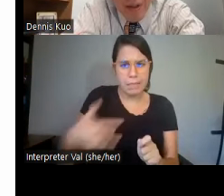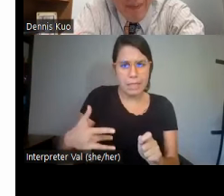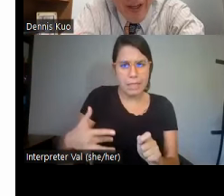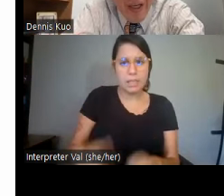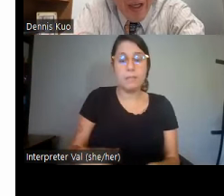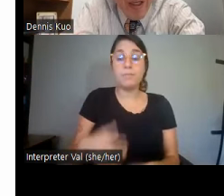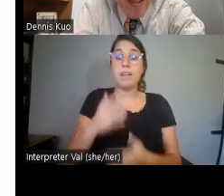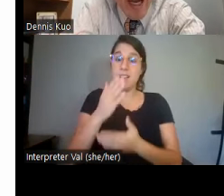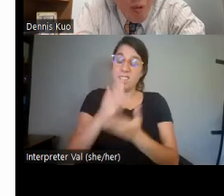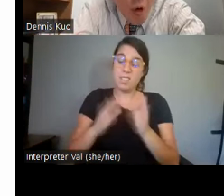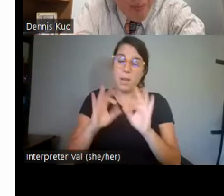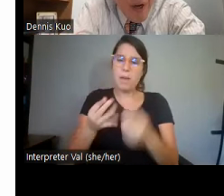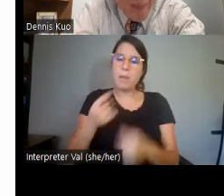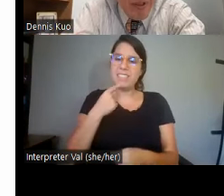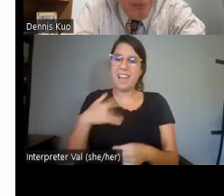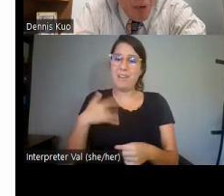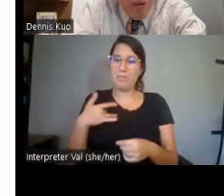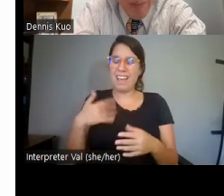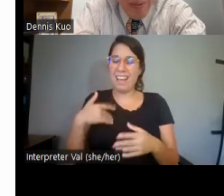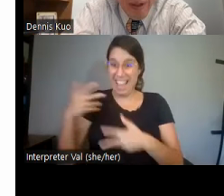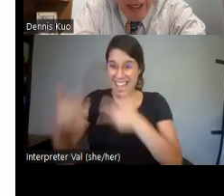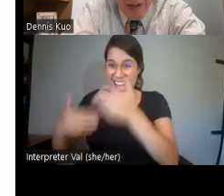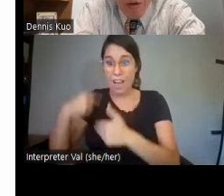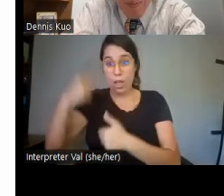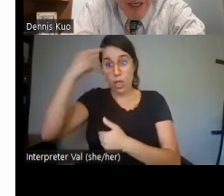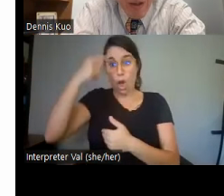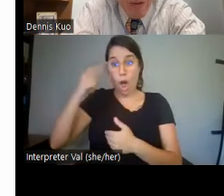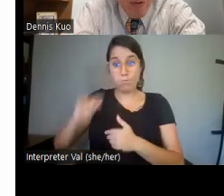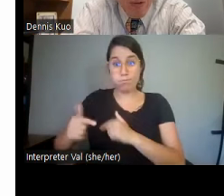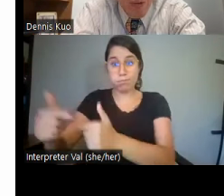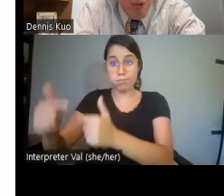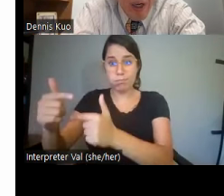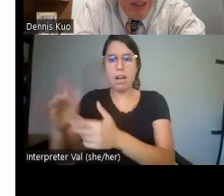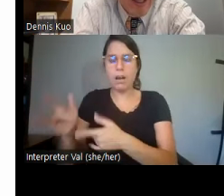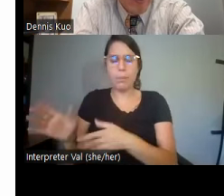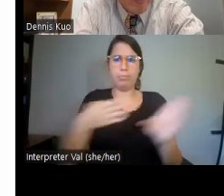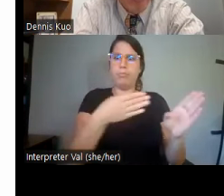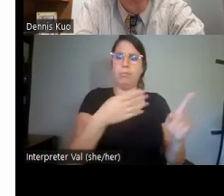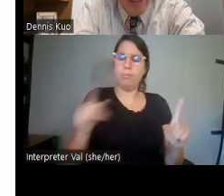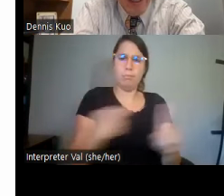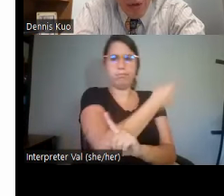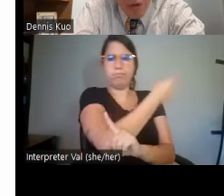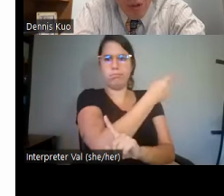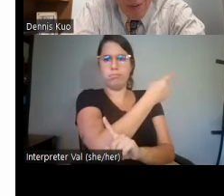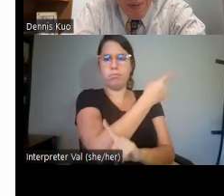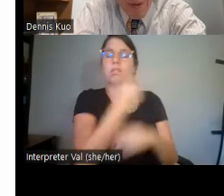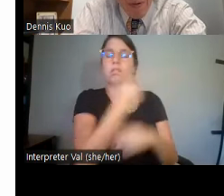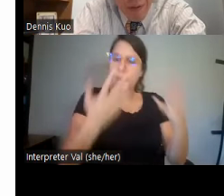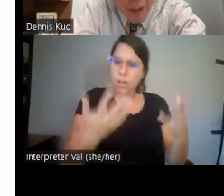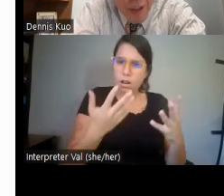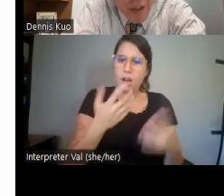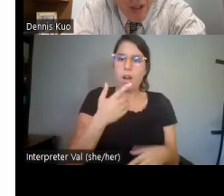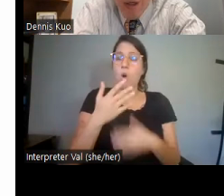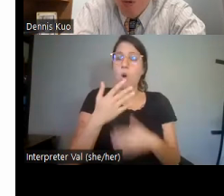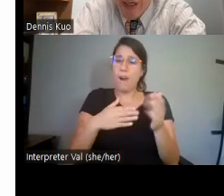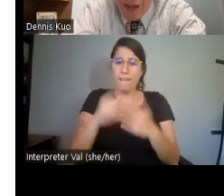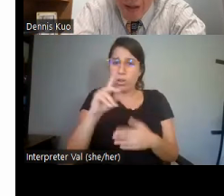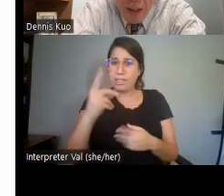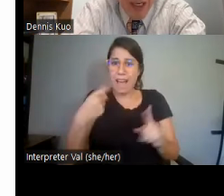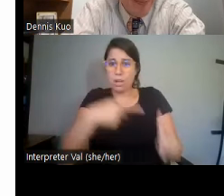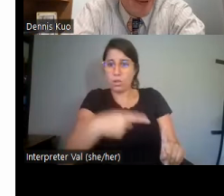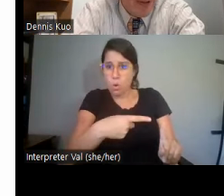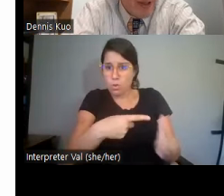derailed. That roadmap is important to plot out, no matter what kind of diagnosis may be in front of us, what